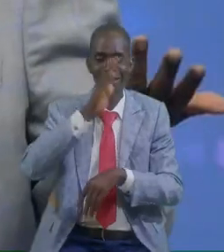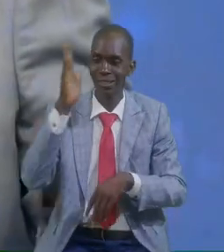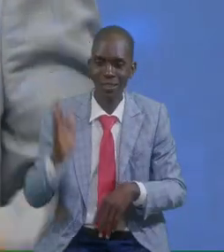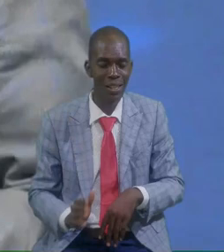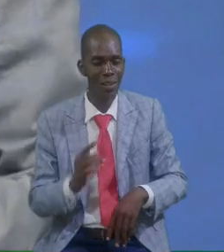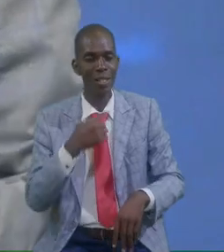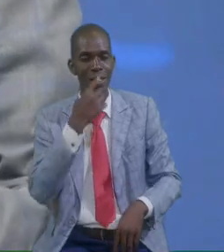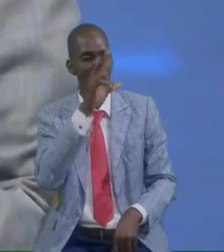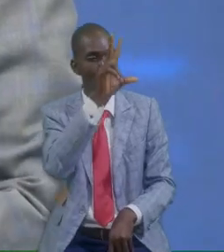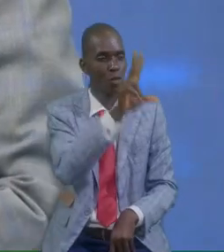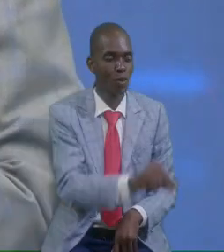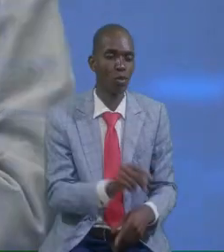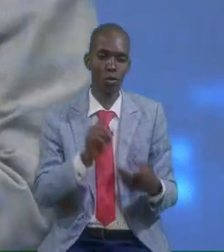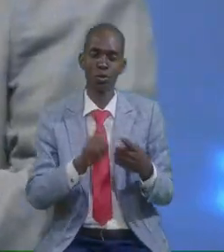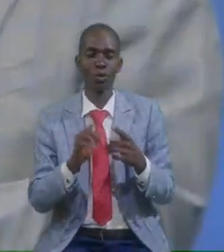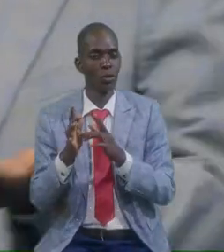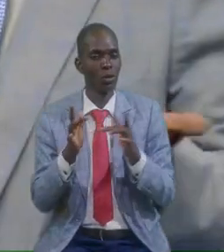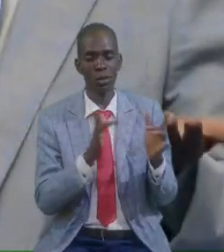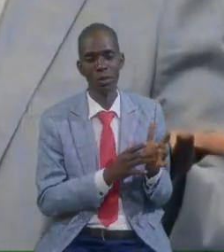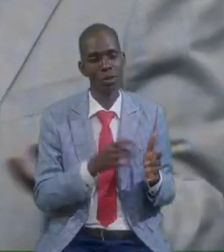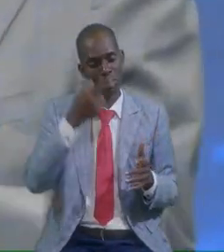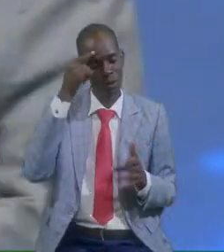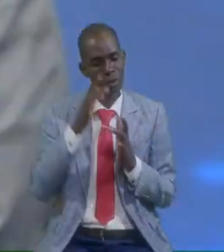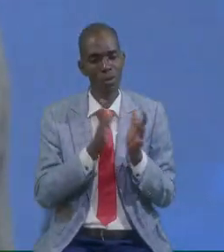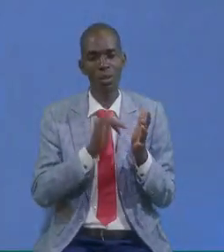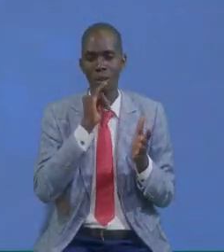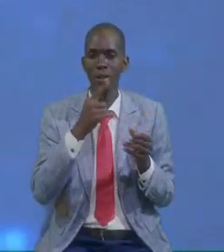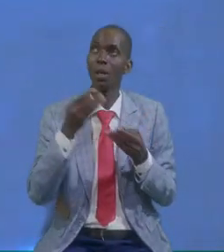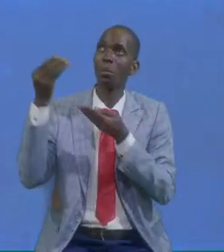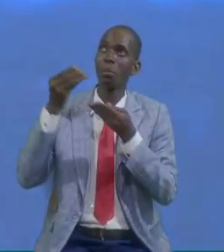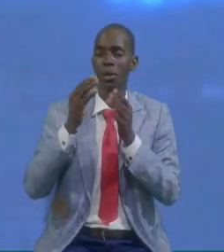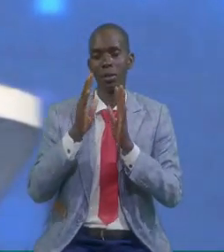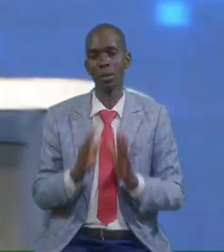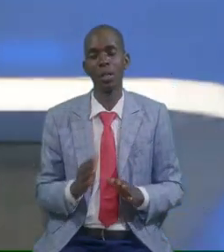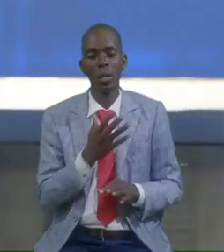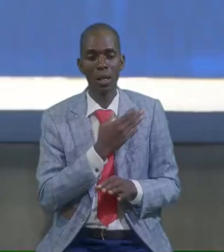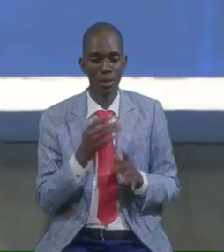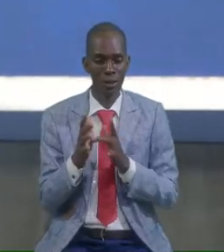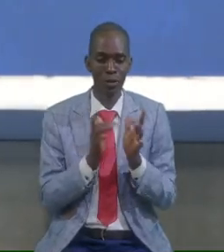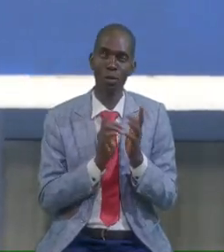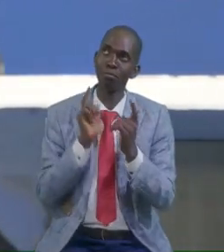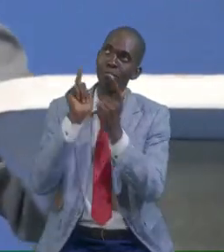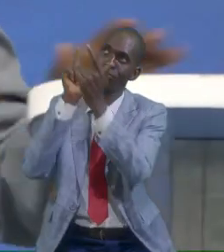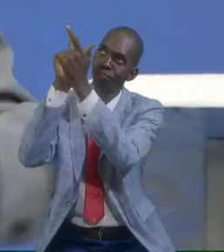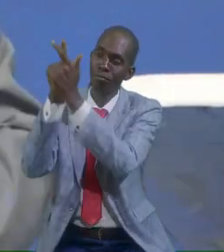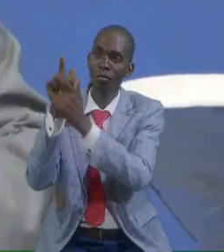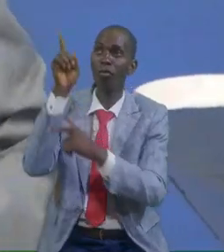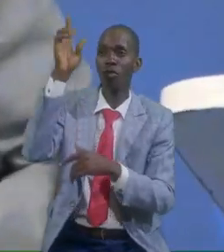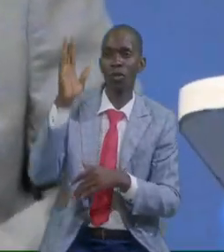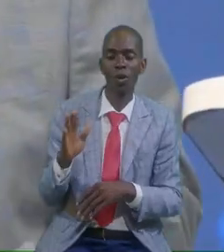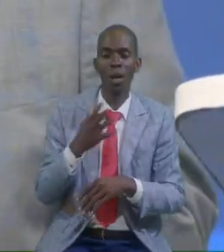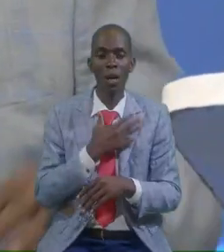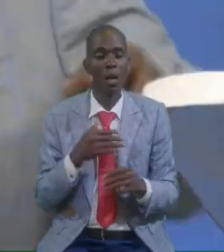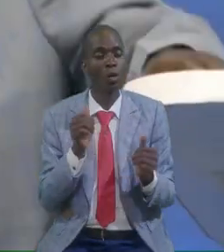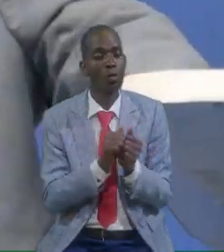to Jesus, the mediator. And he comes before the Almighty God. He holds your hand.